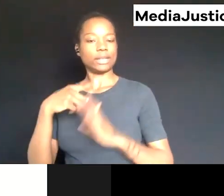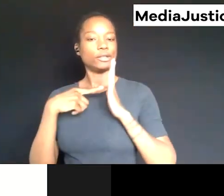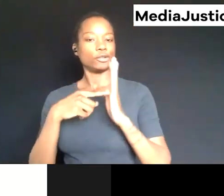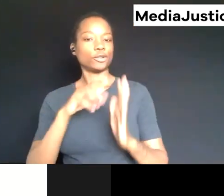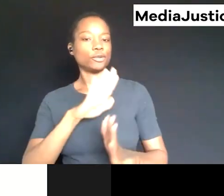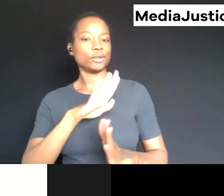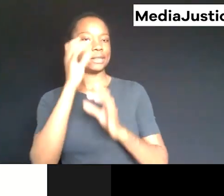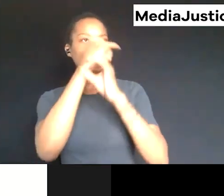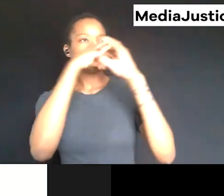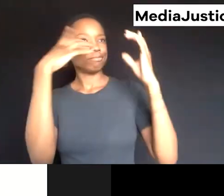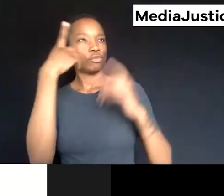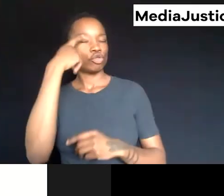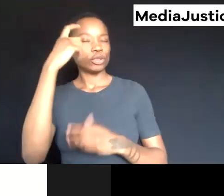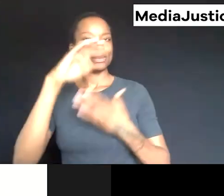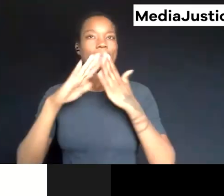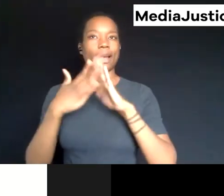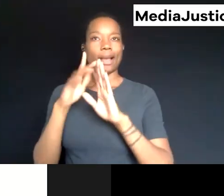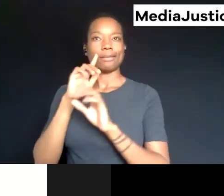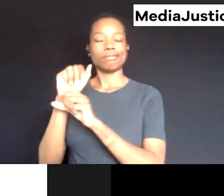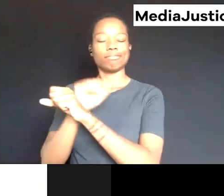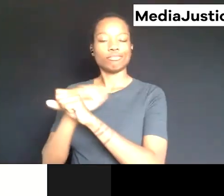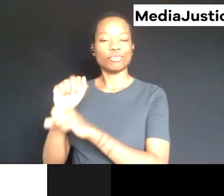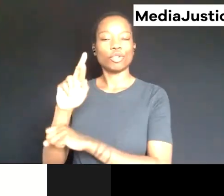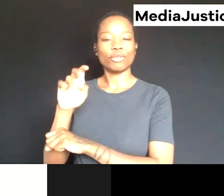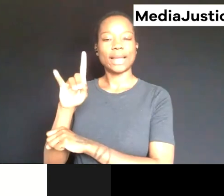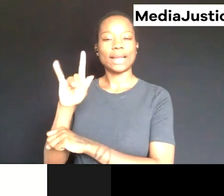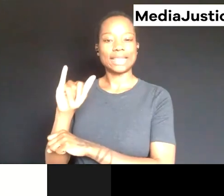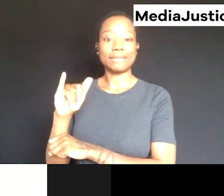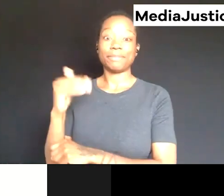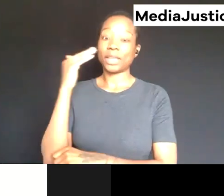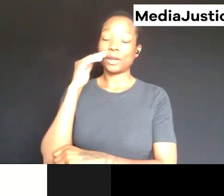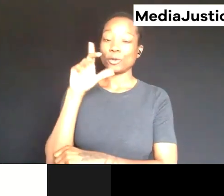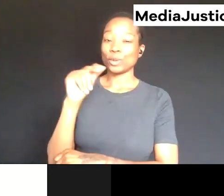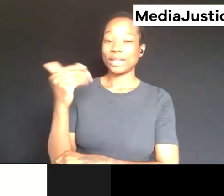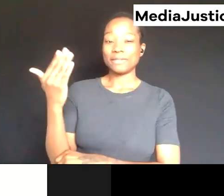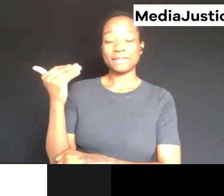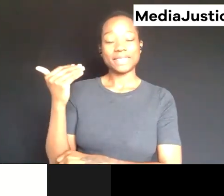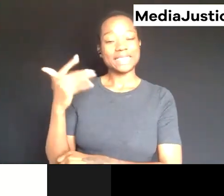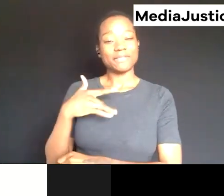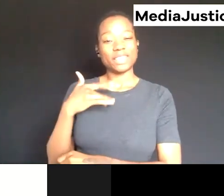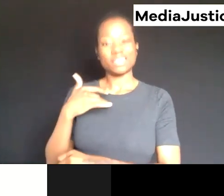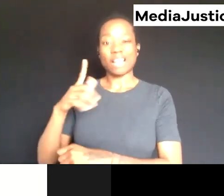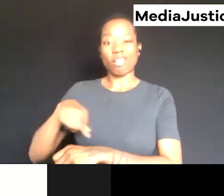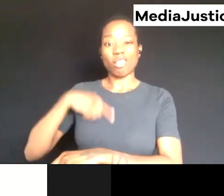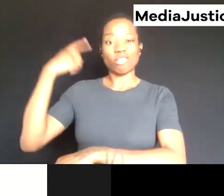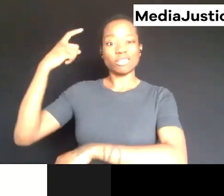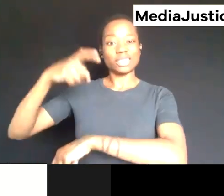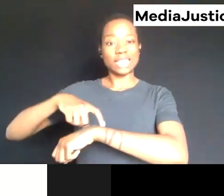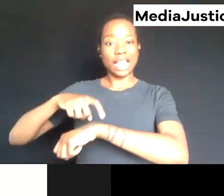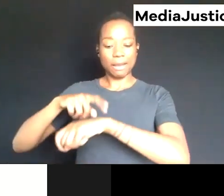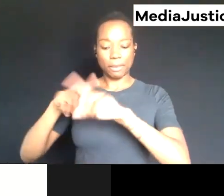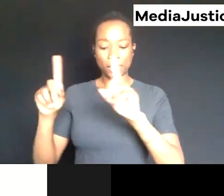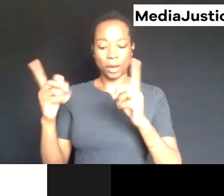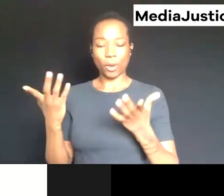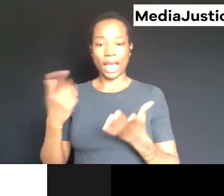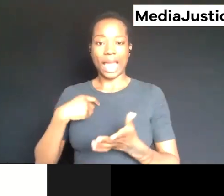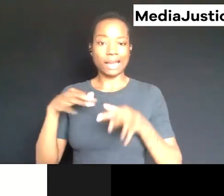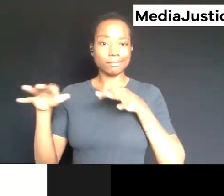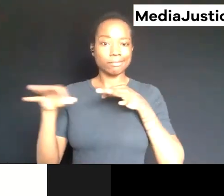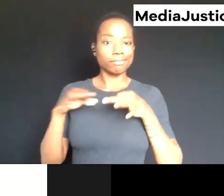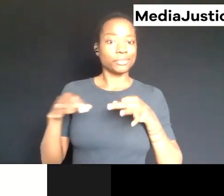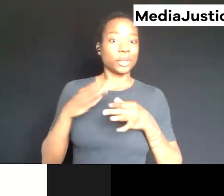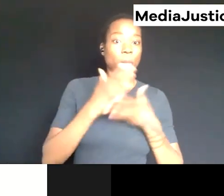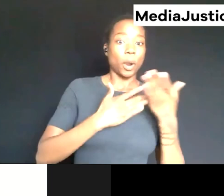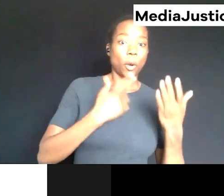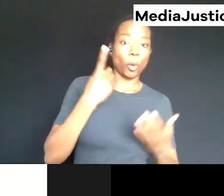I know that 2002 might seem like a long time ago, but, what I've covered here, both in part one and part two of this workshop, is that